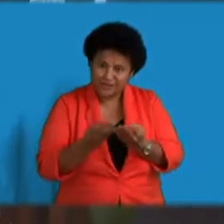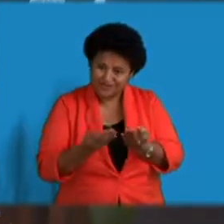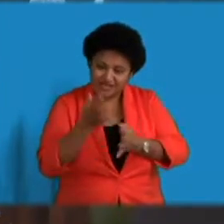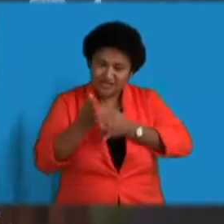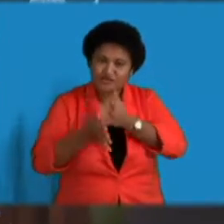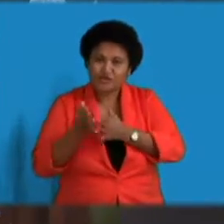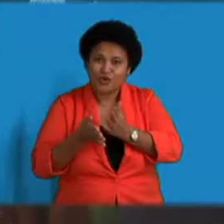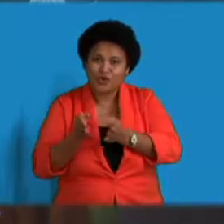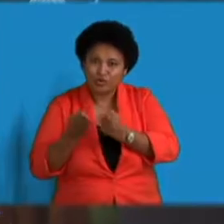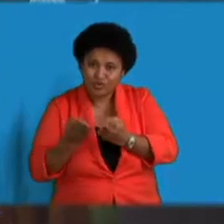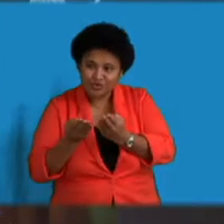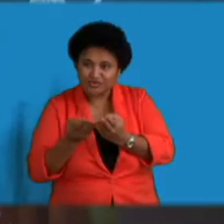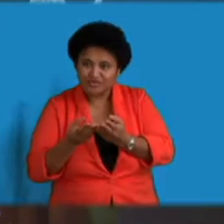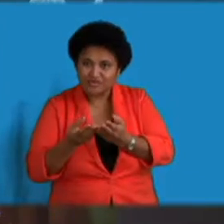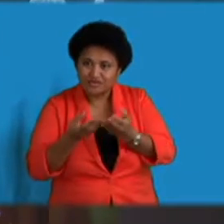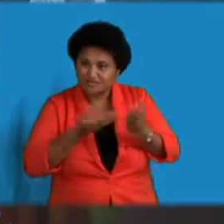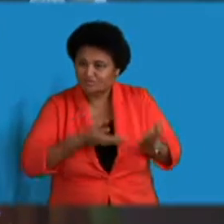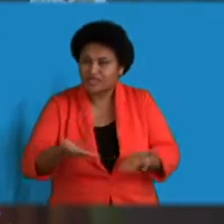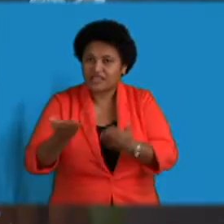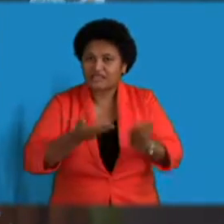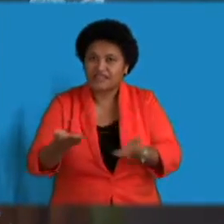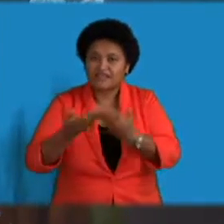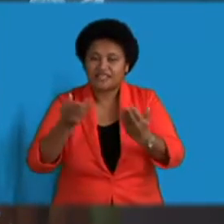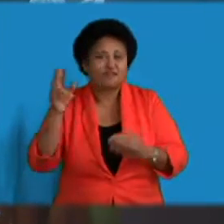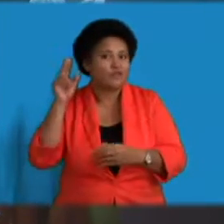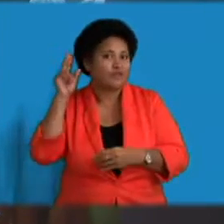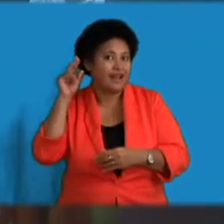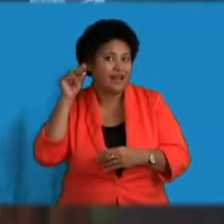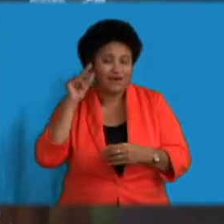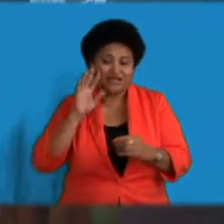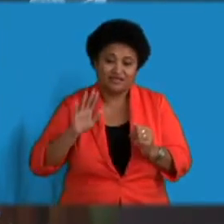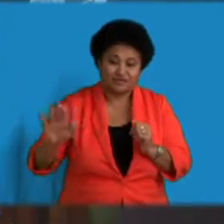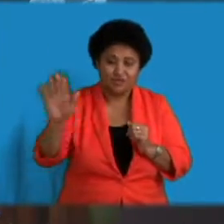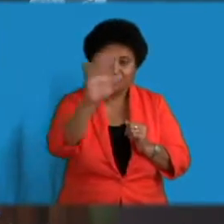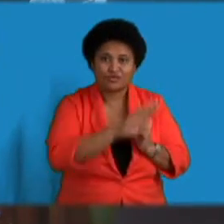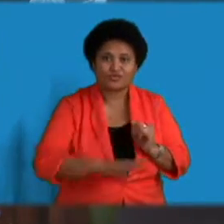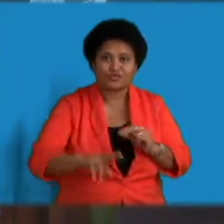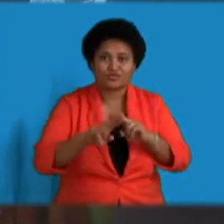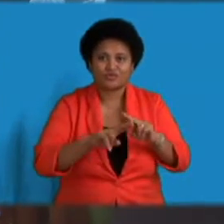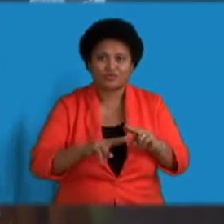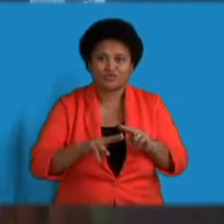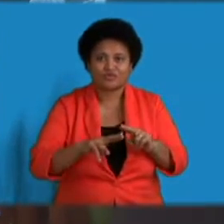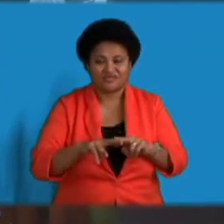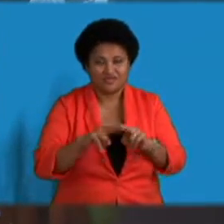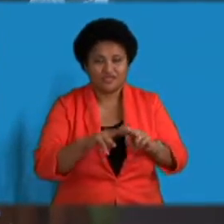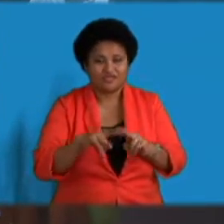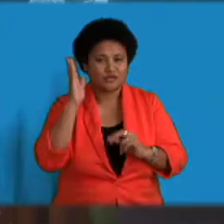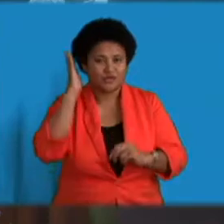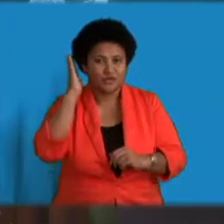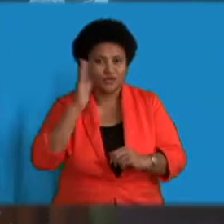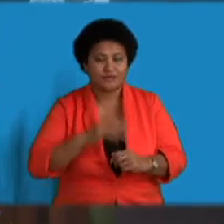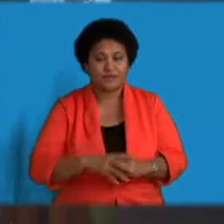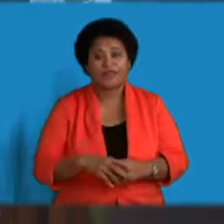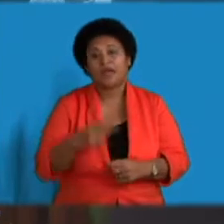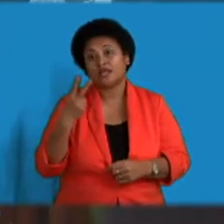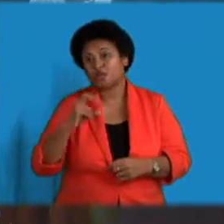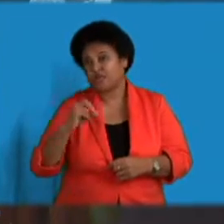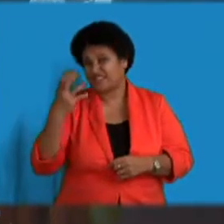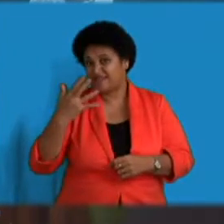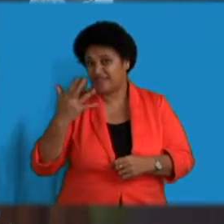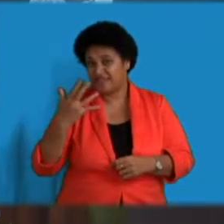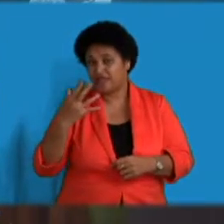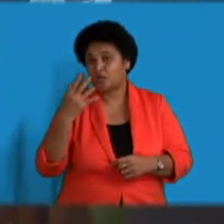storybooks to libraries, to our schools throughout Fiji. In 2015, we had an allocation